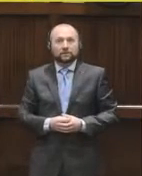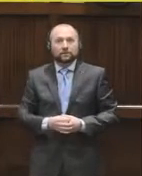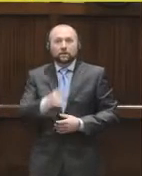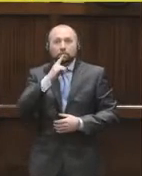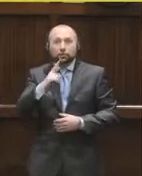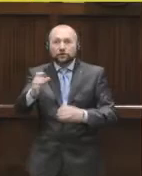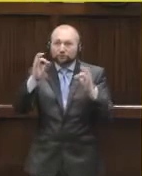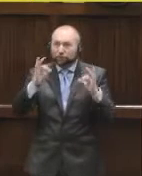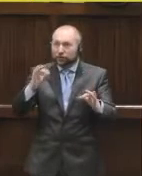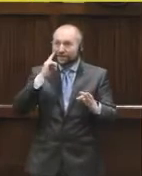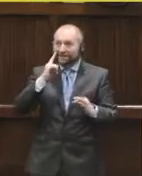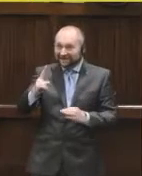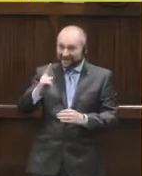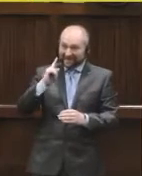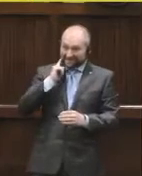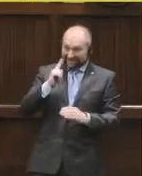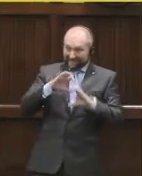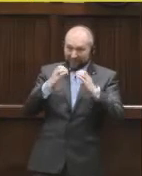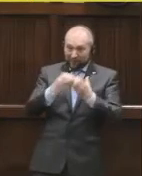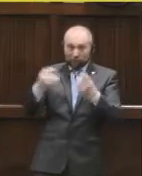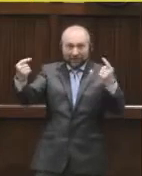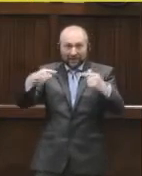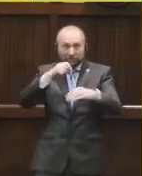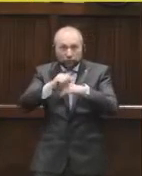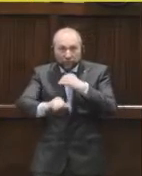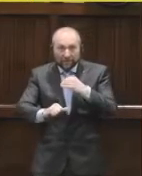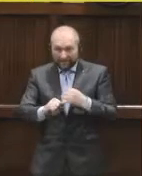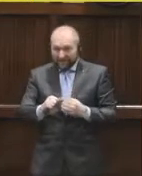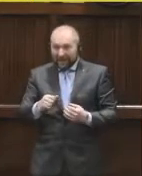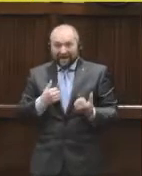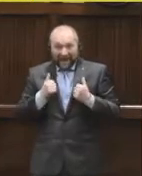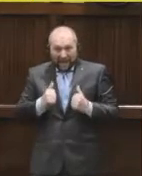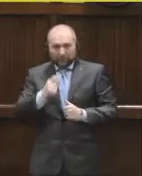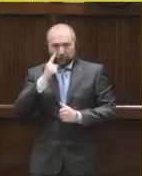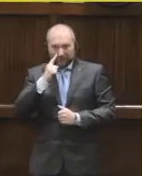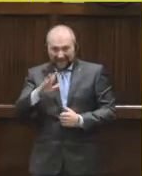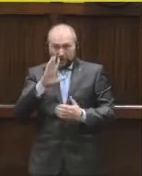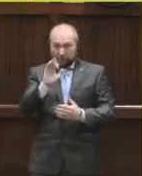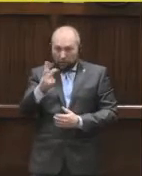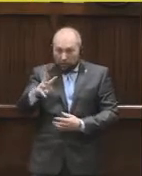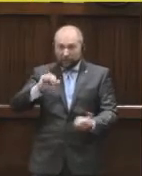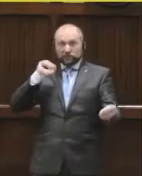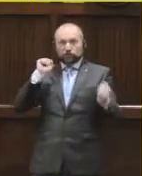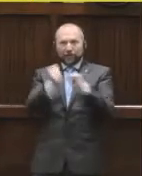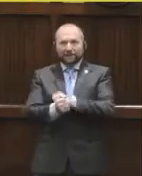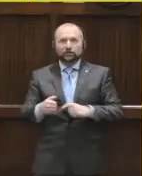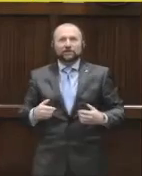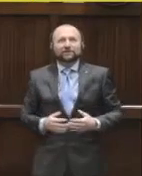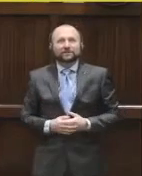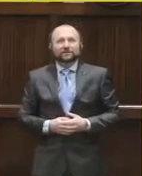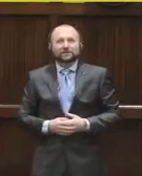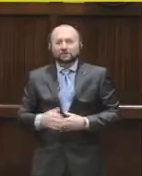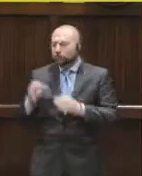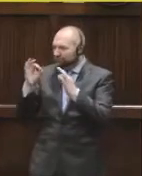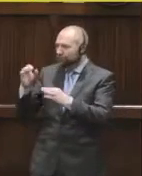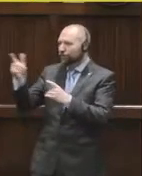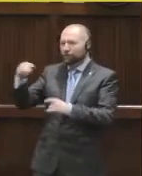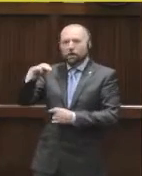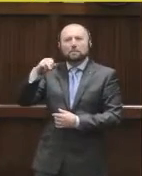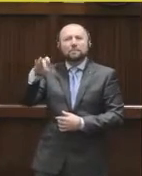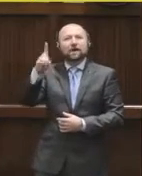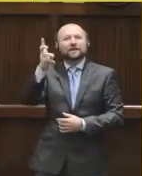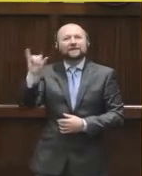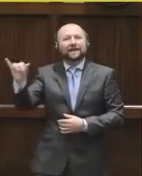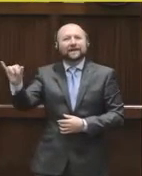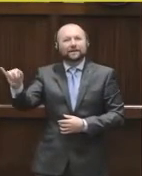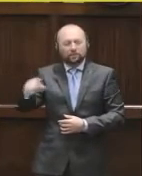getting changed tonight in legislation, and I commend Senator Mark Daly on that. But more so, Count Corla, I would ask you to indulge a little